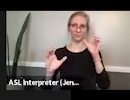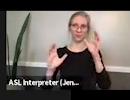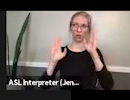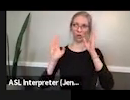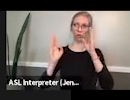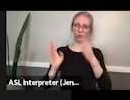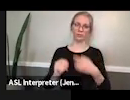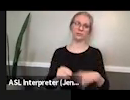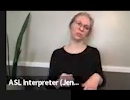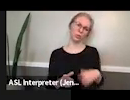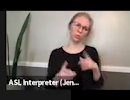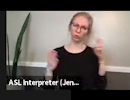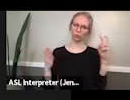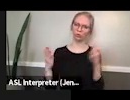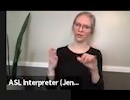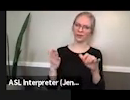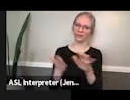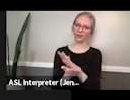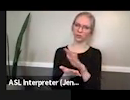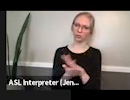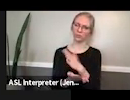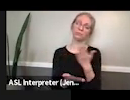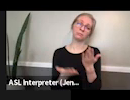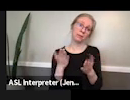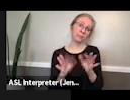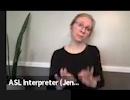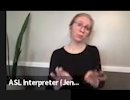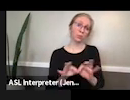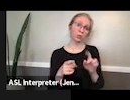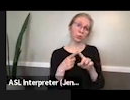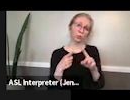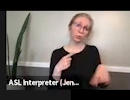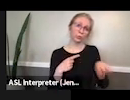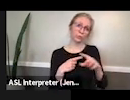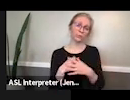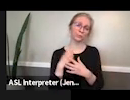out that document. It might be important to you.